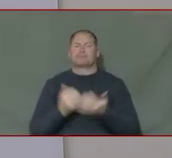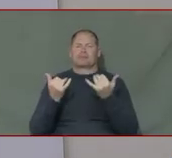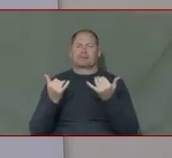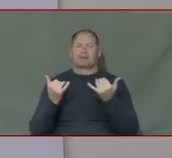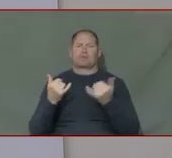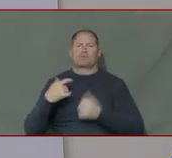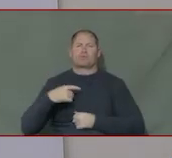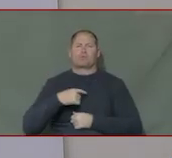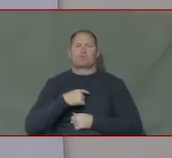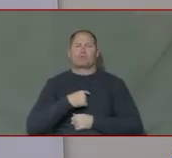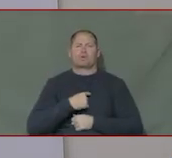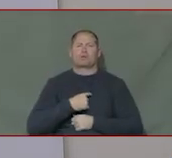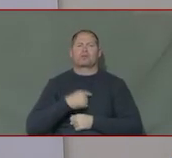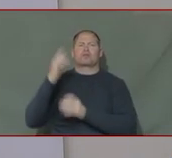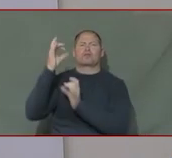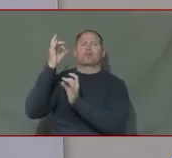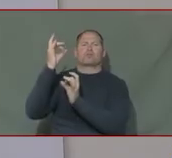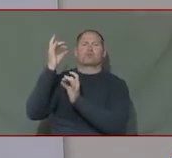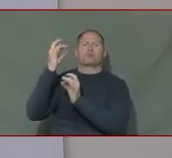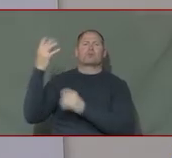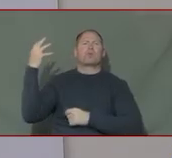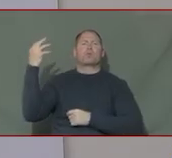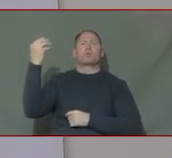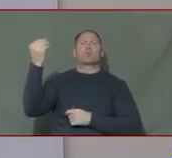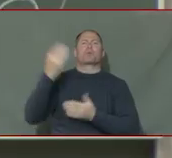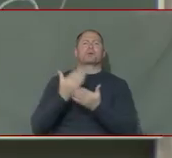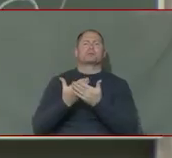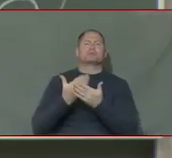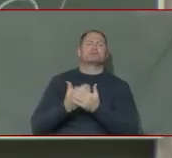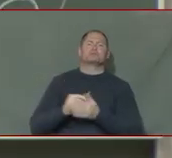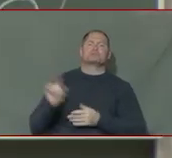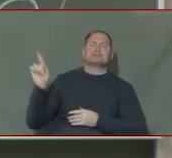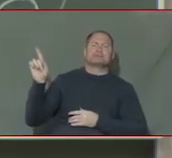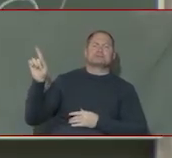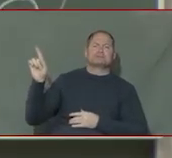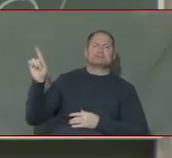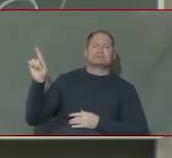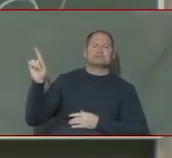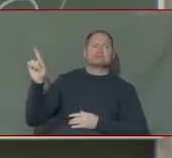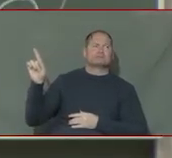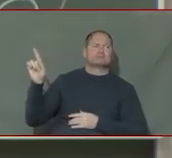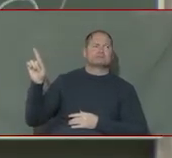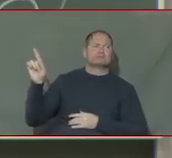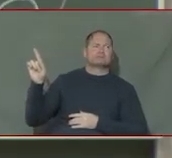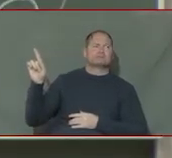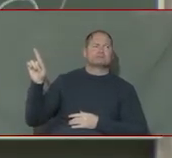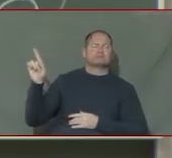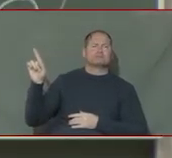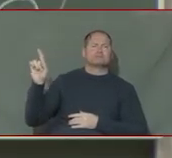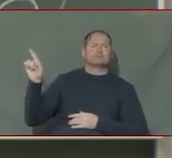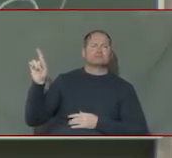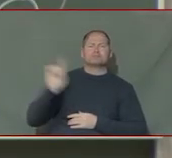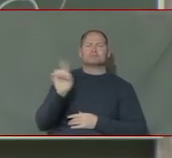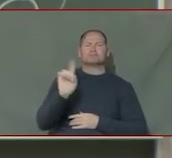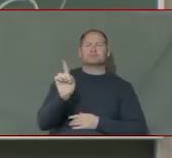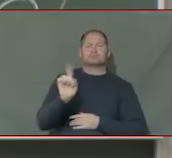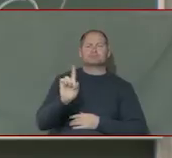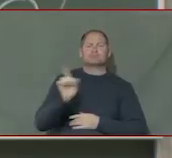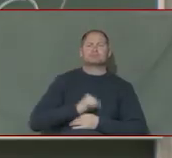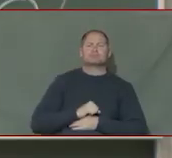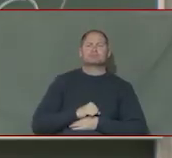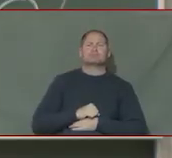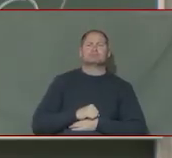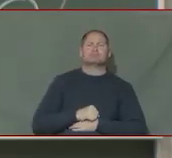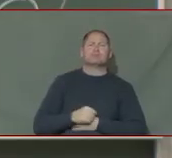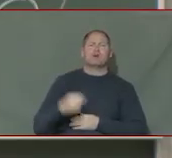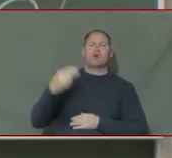quickly. If you look on the board here, who can raise the hand and tell us, what are we talking about when we talk about